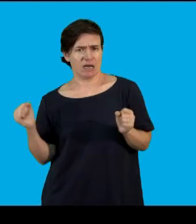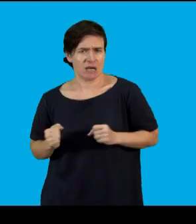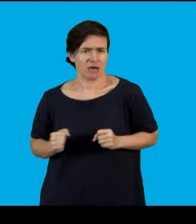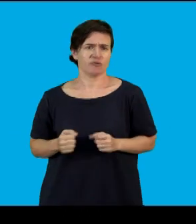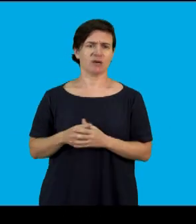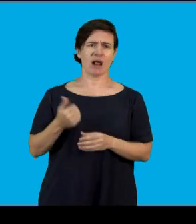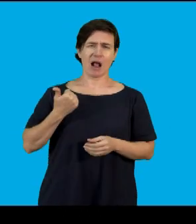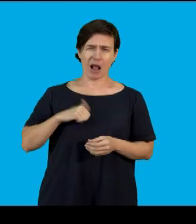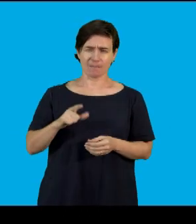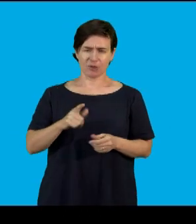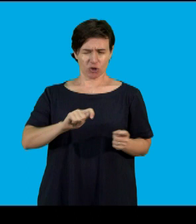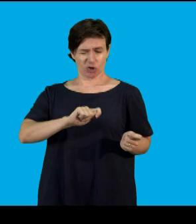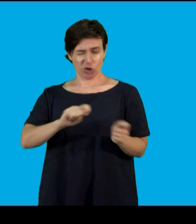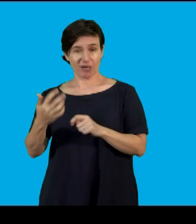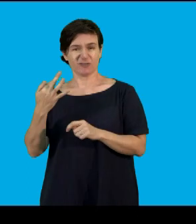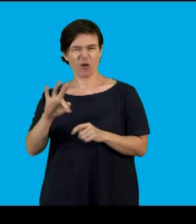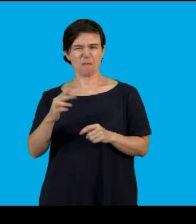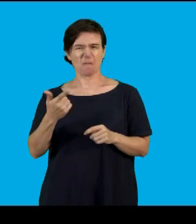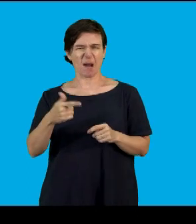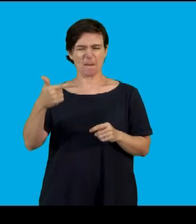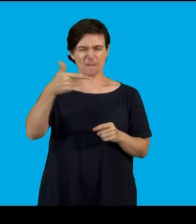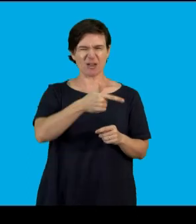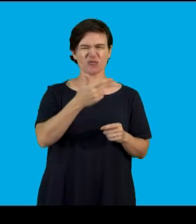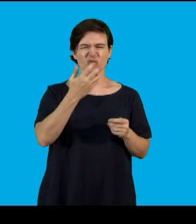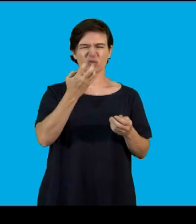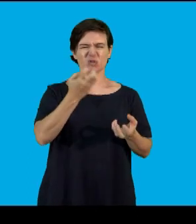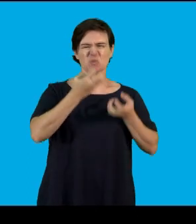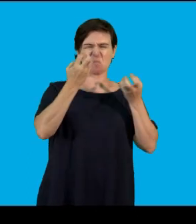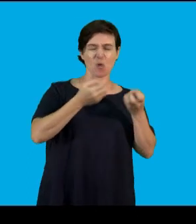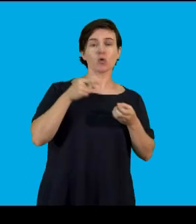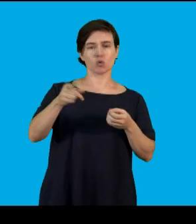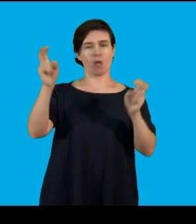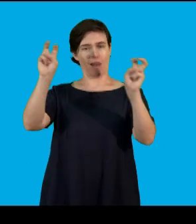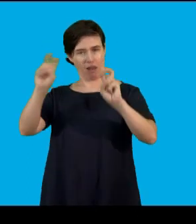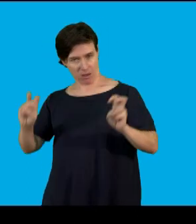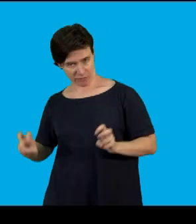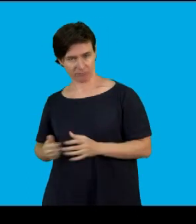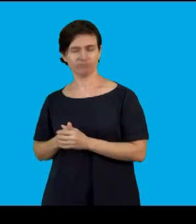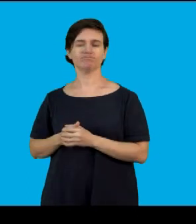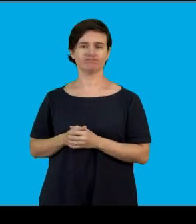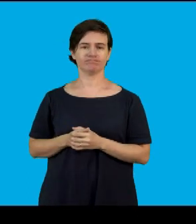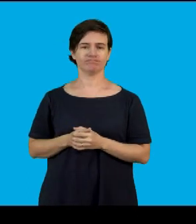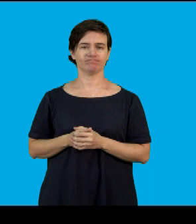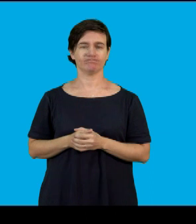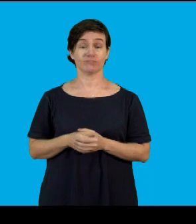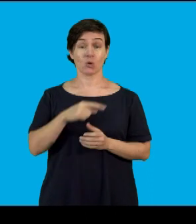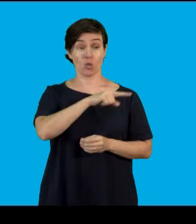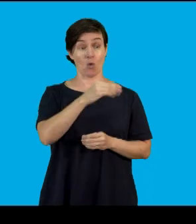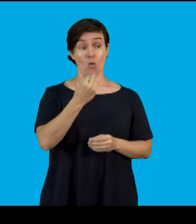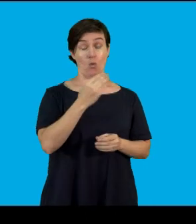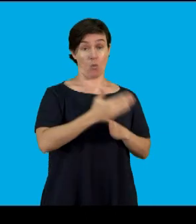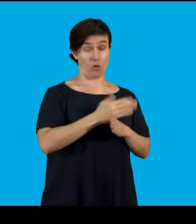is in a hurry to make the transition from combustion to electric motors. Employees are requested to